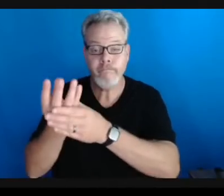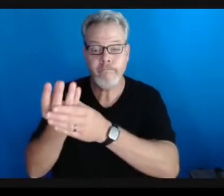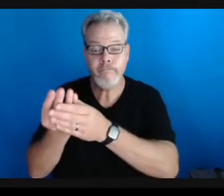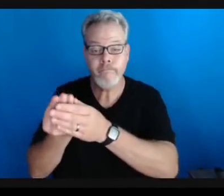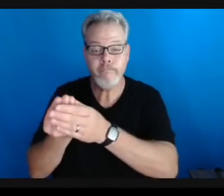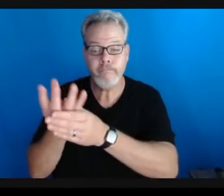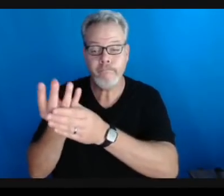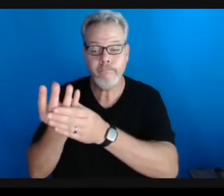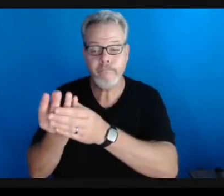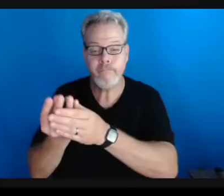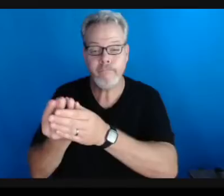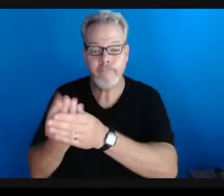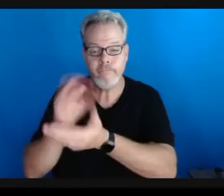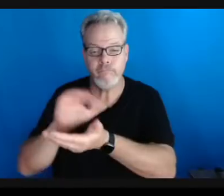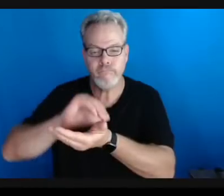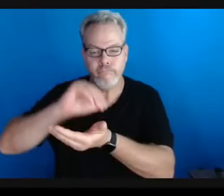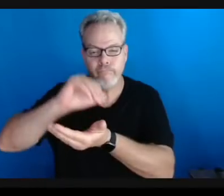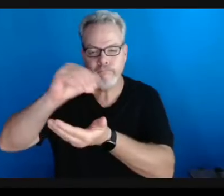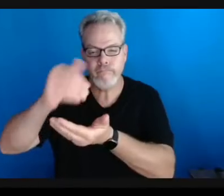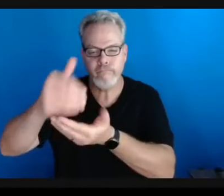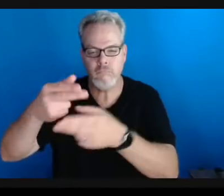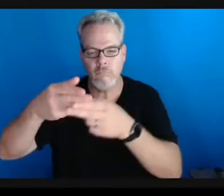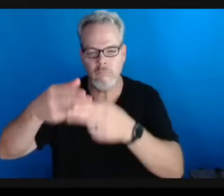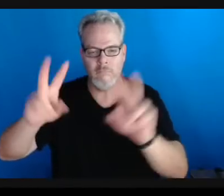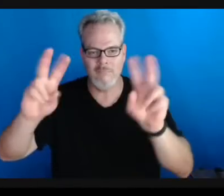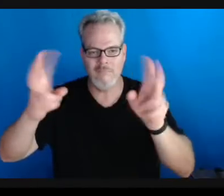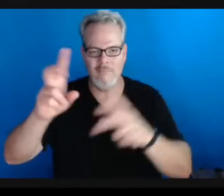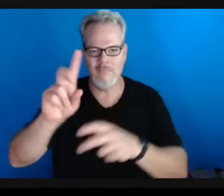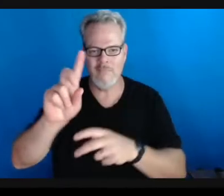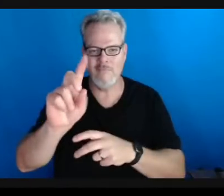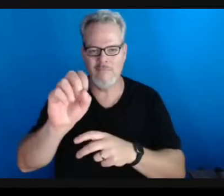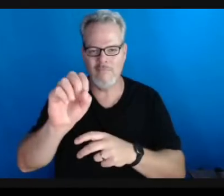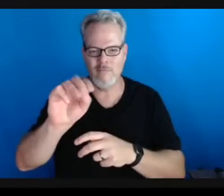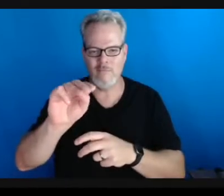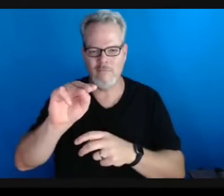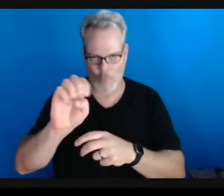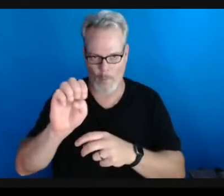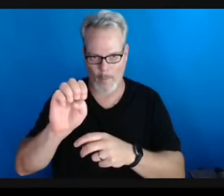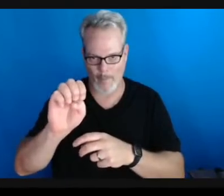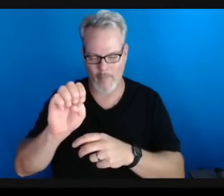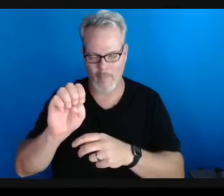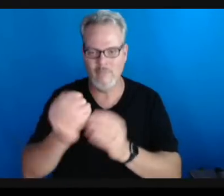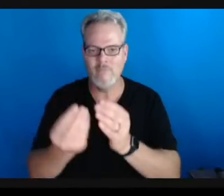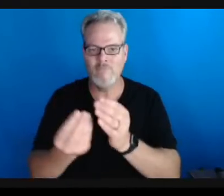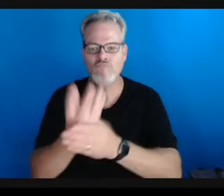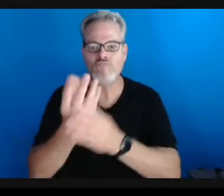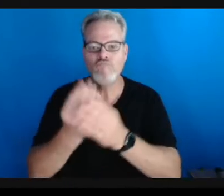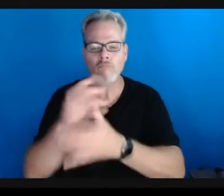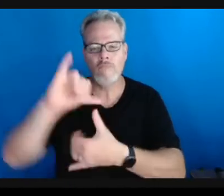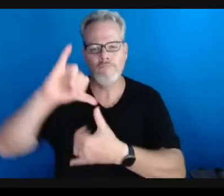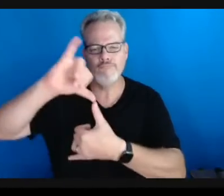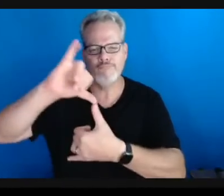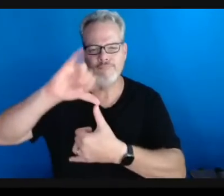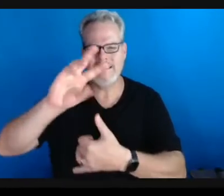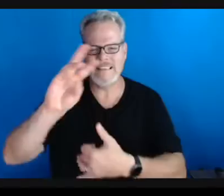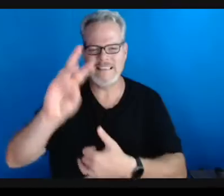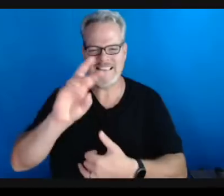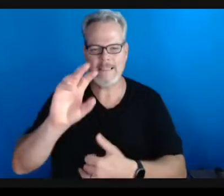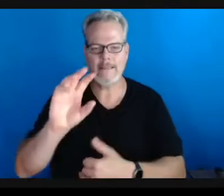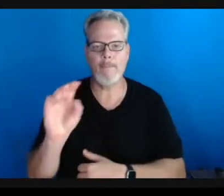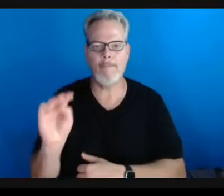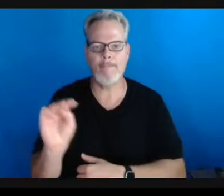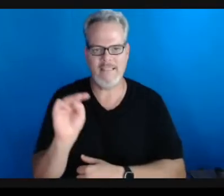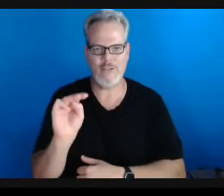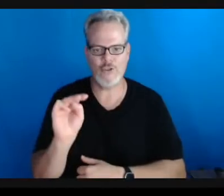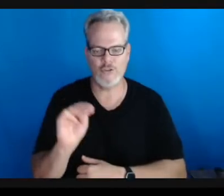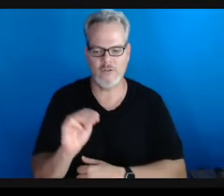dome fountains, as they're calling them, approximately 20 feet high, about 6 meters. And that's that first